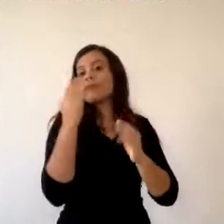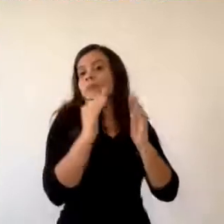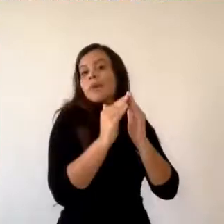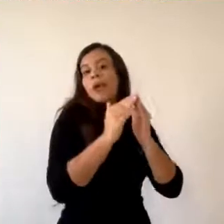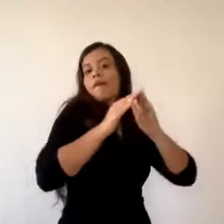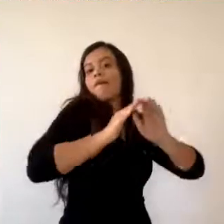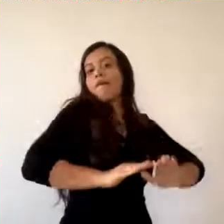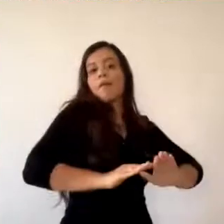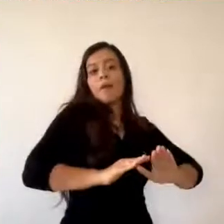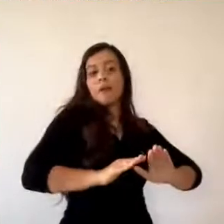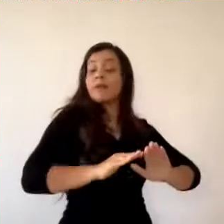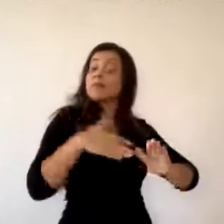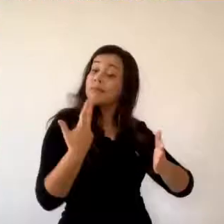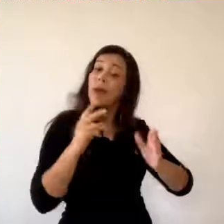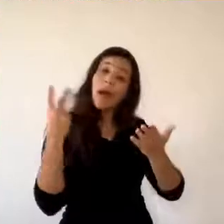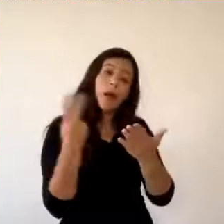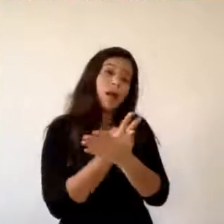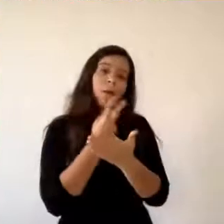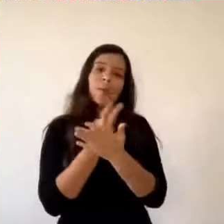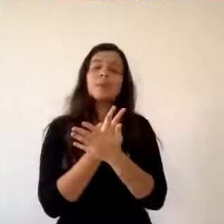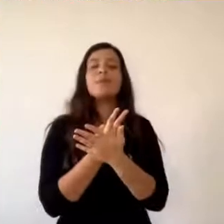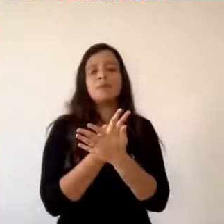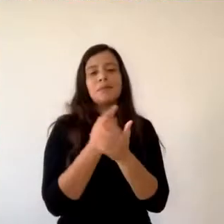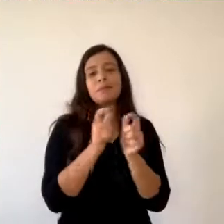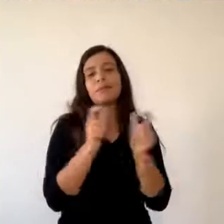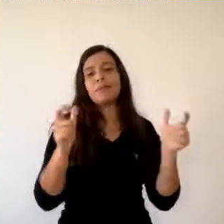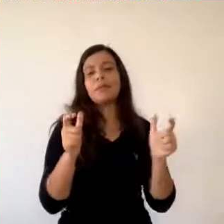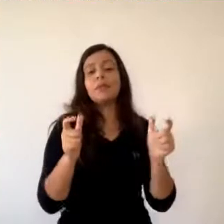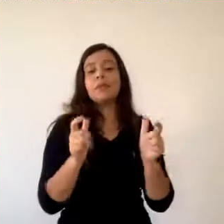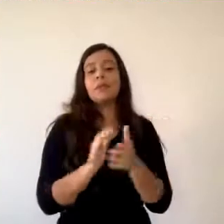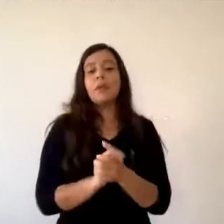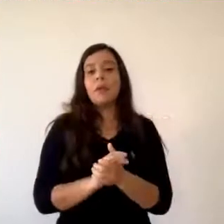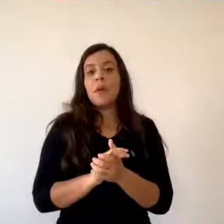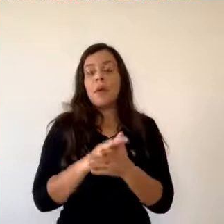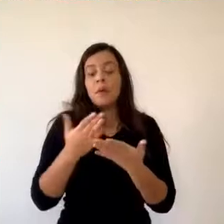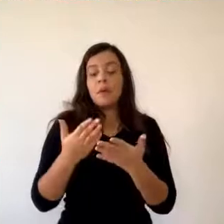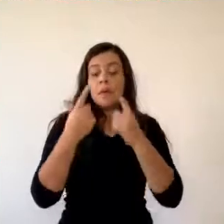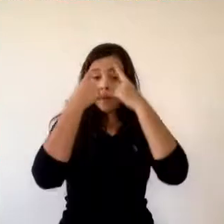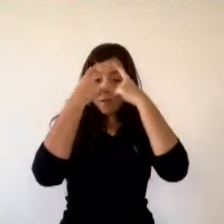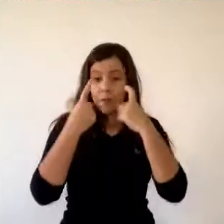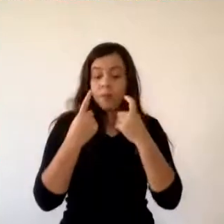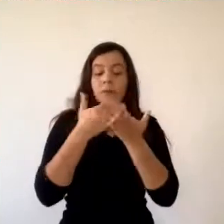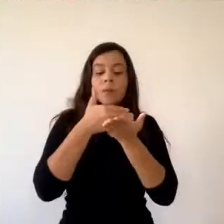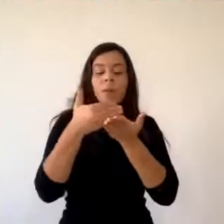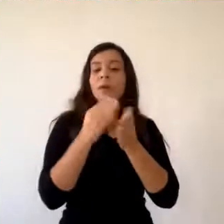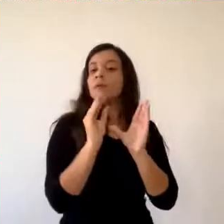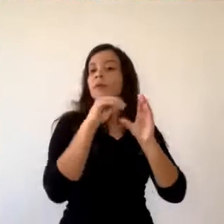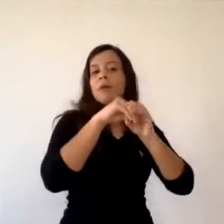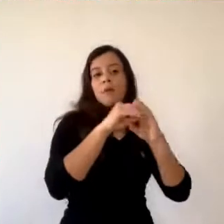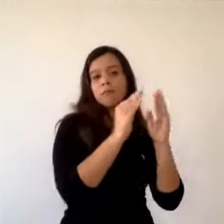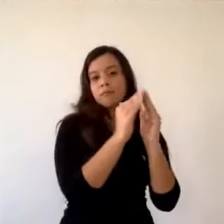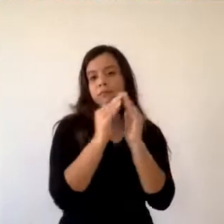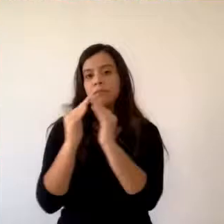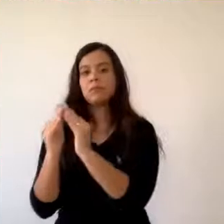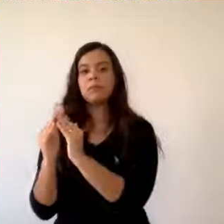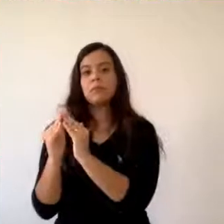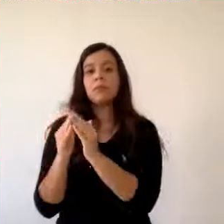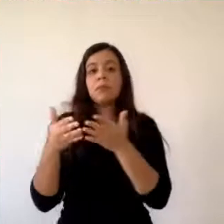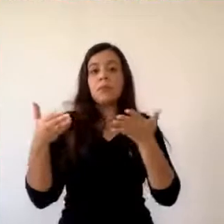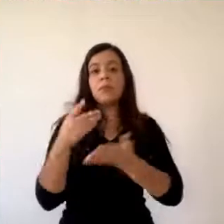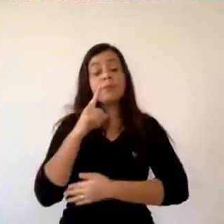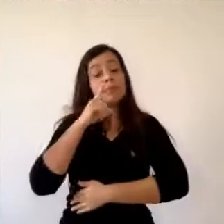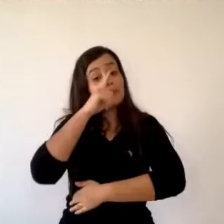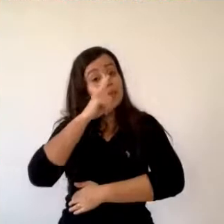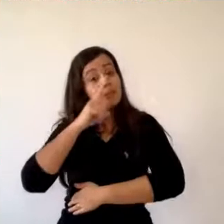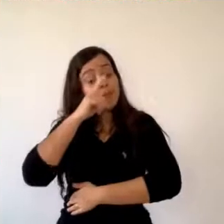is what happens that enables this violence. Violence starts in the home. And it's